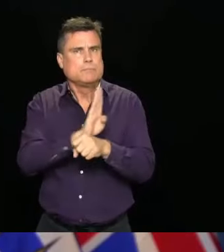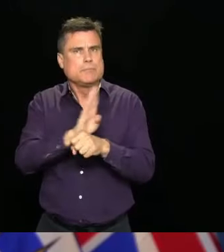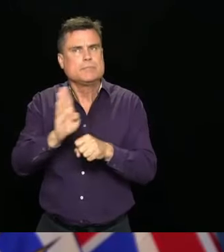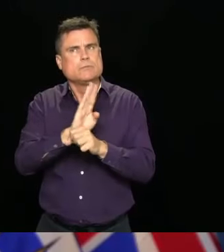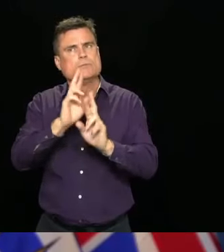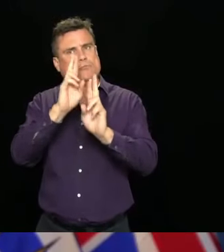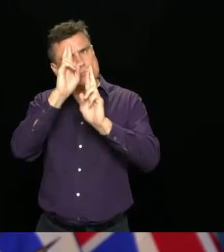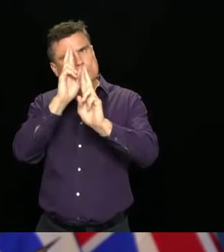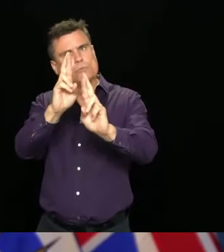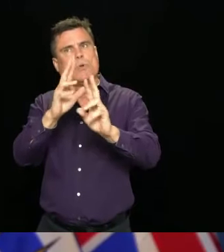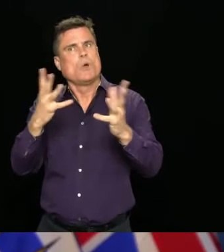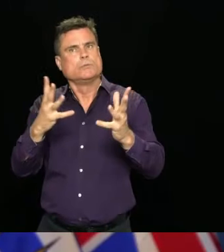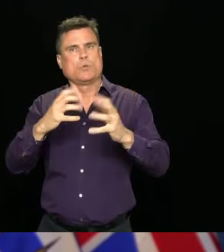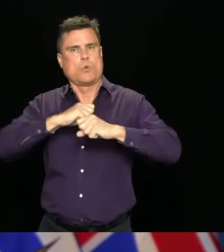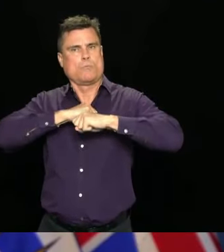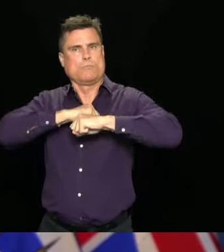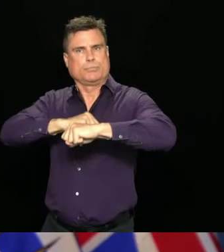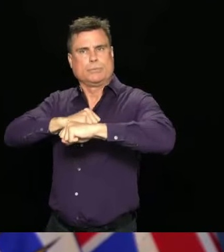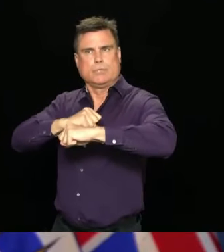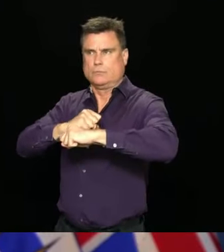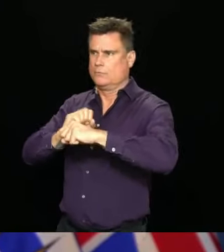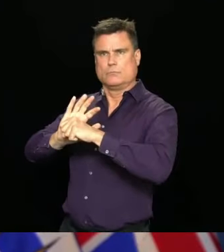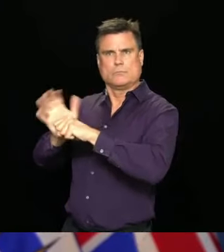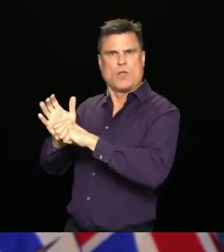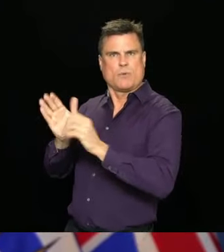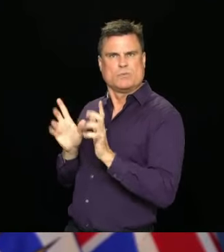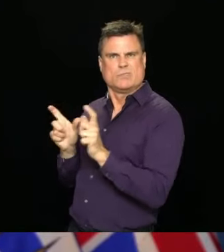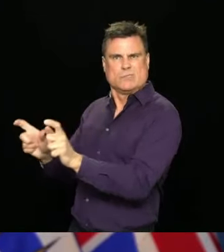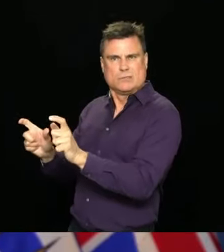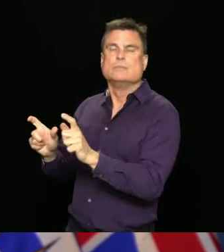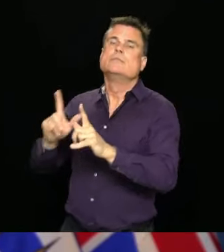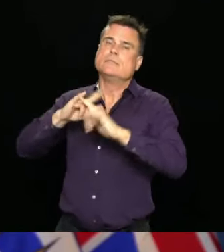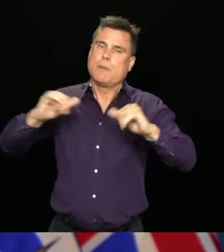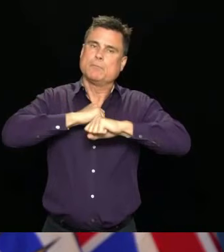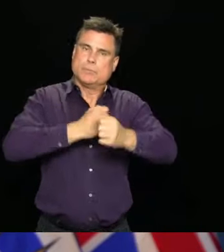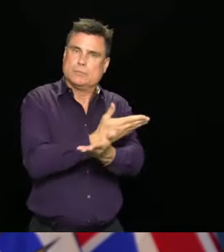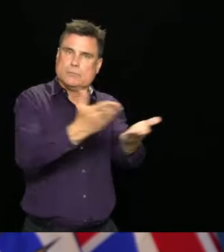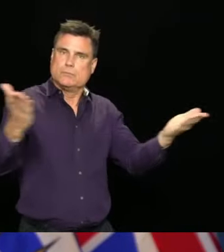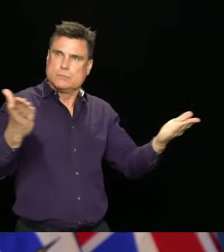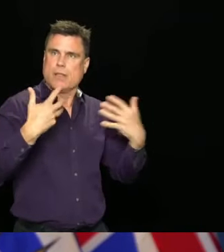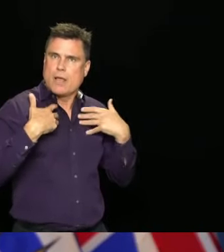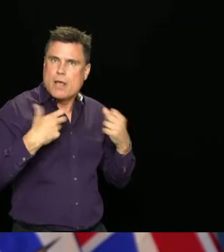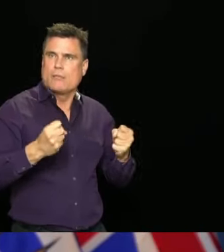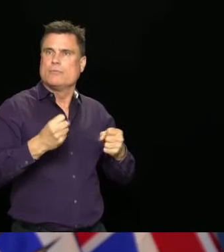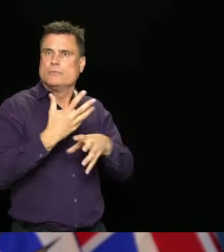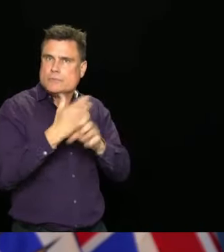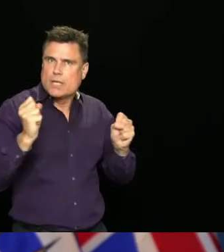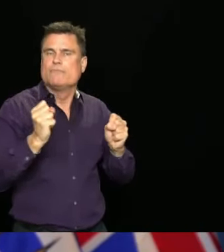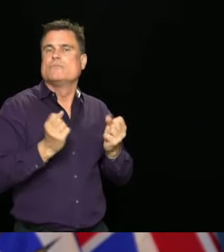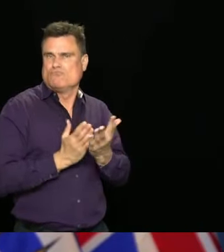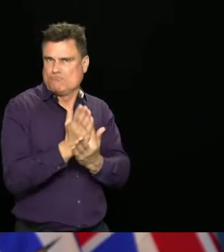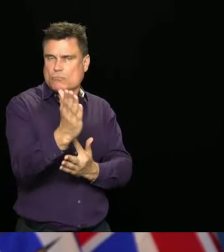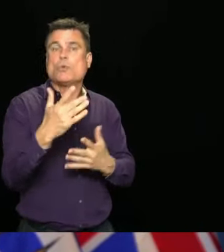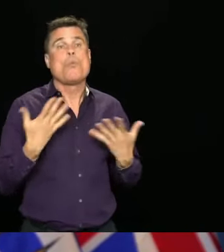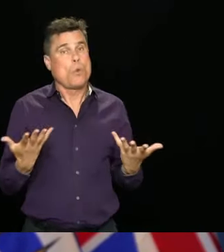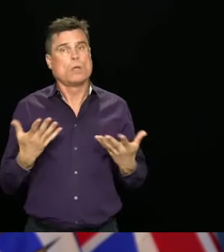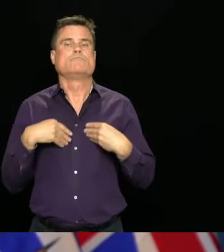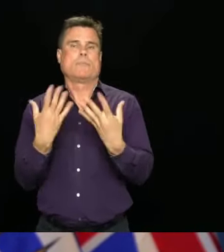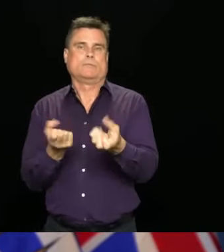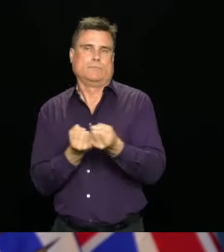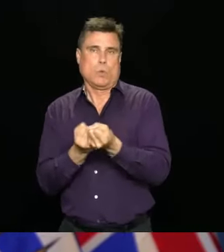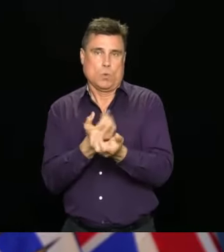people safe, and I also want to let businesses know that their government is here to support them with emergency relief measures